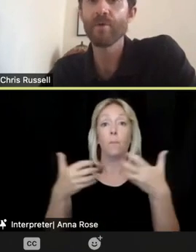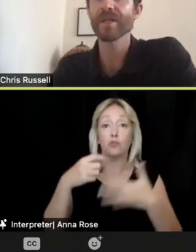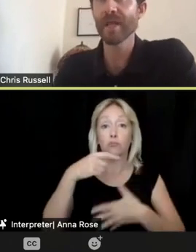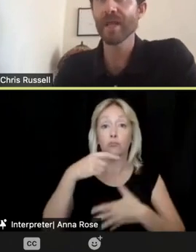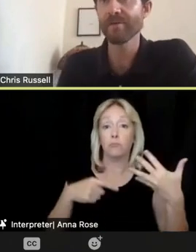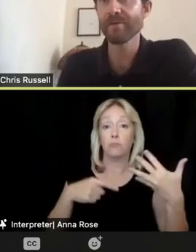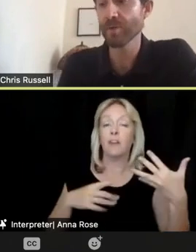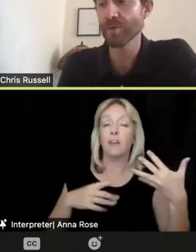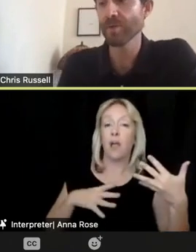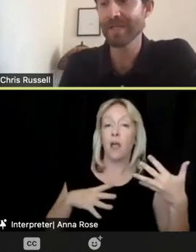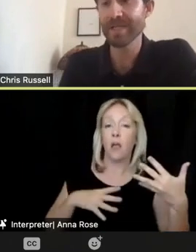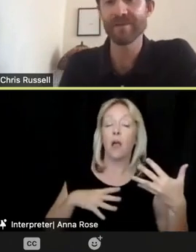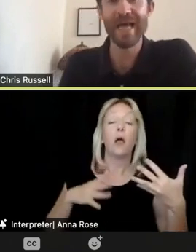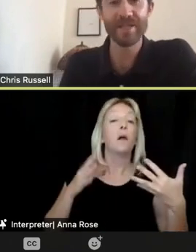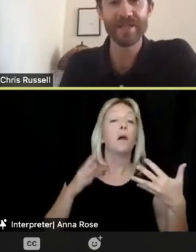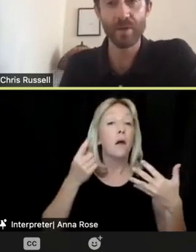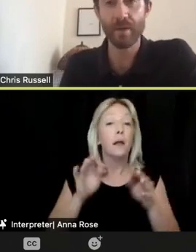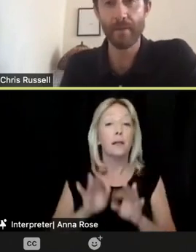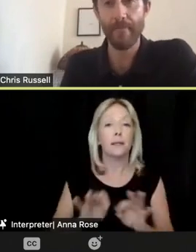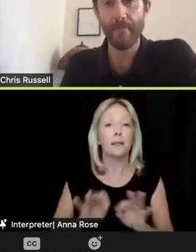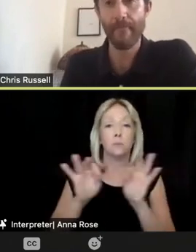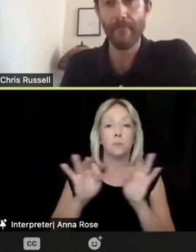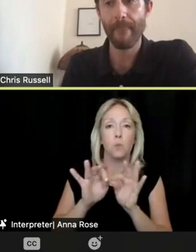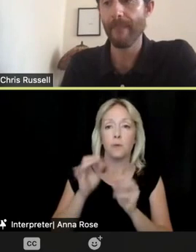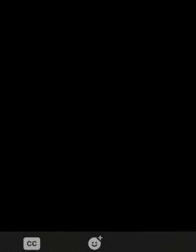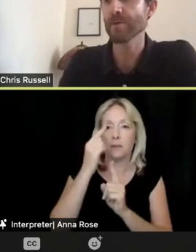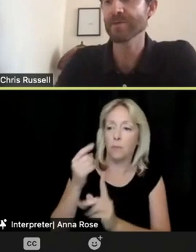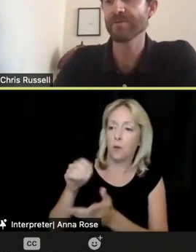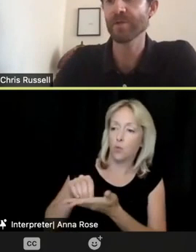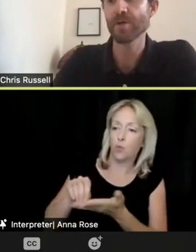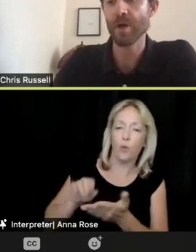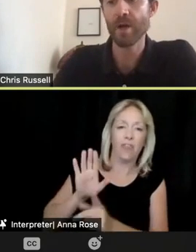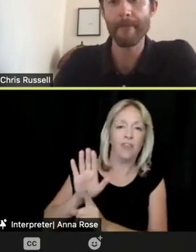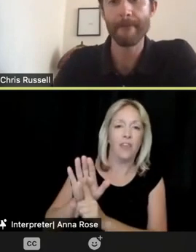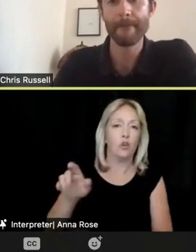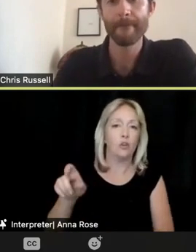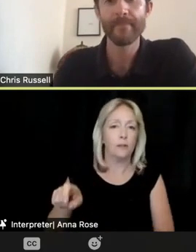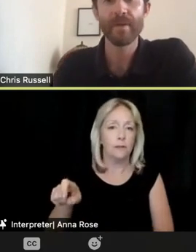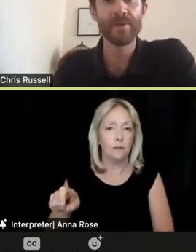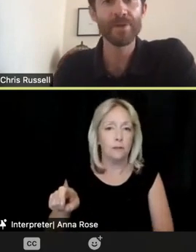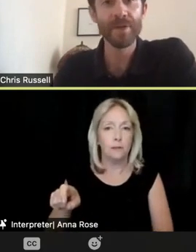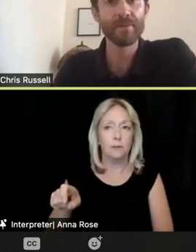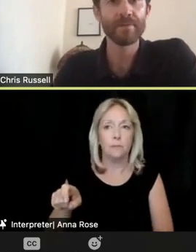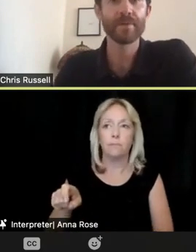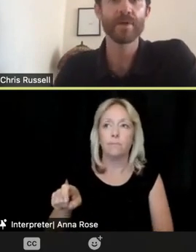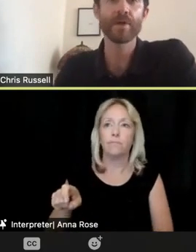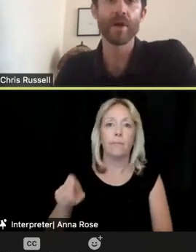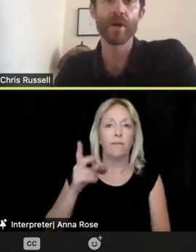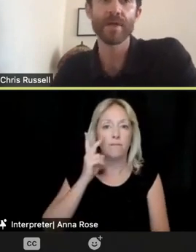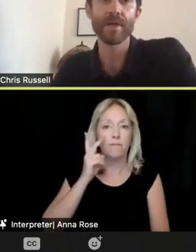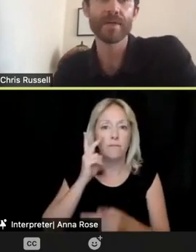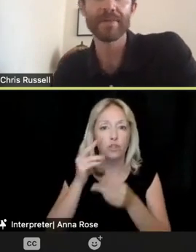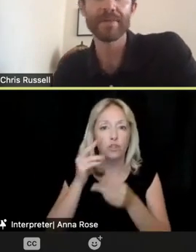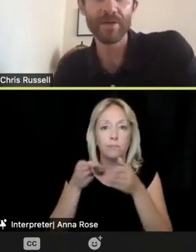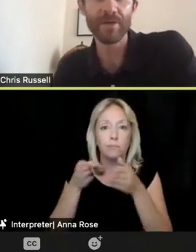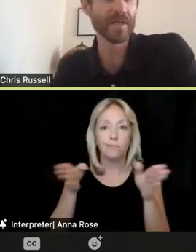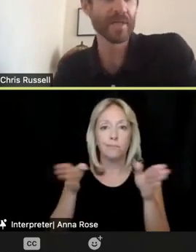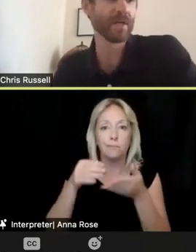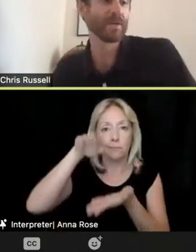consider, of course, the individual needs of that student in terms of their current vision, their